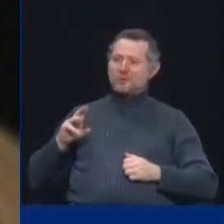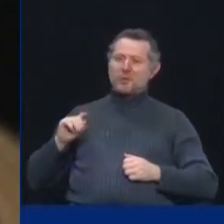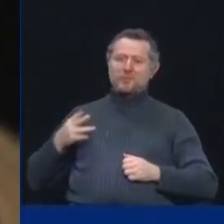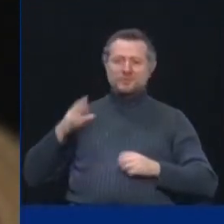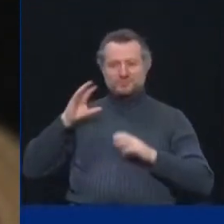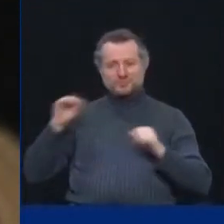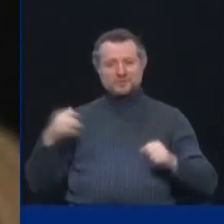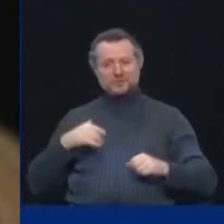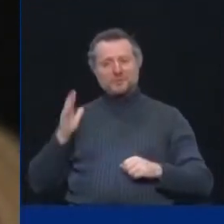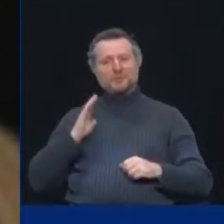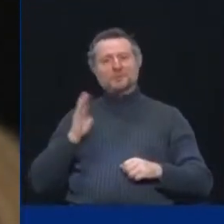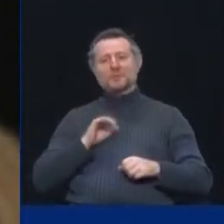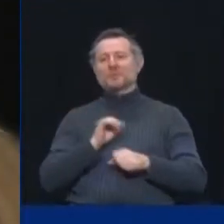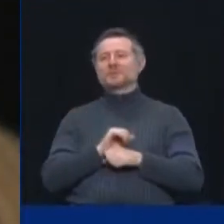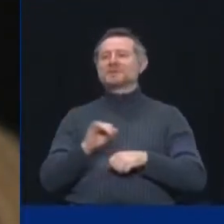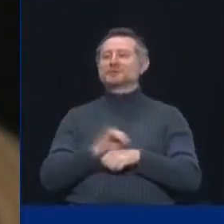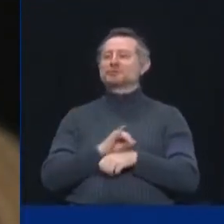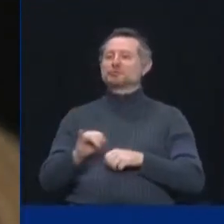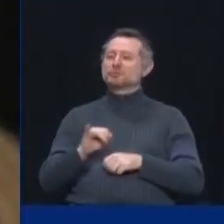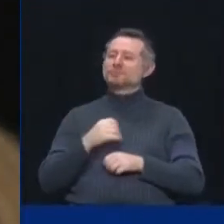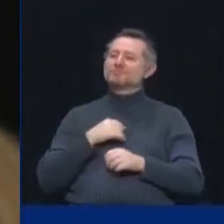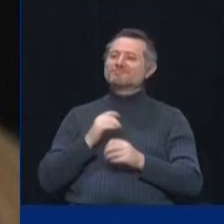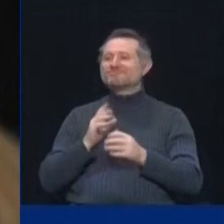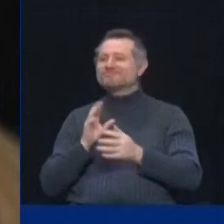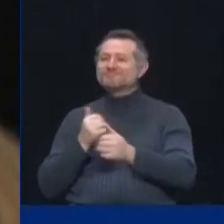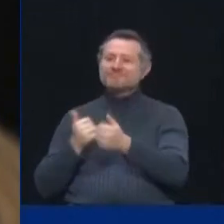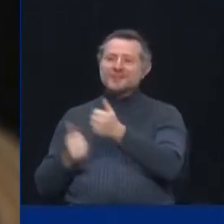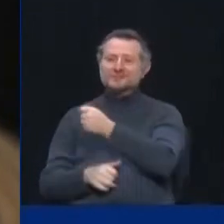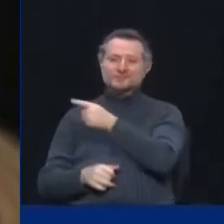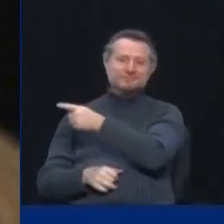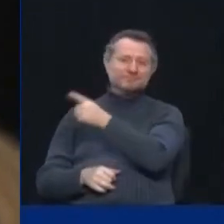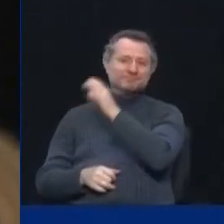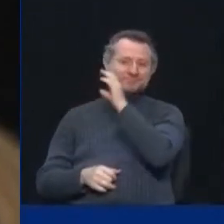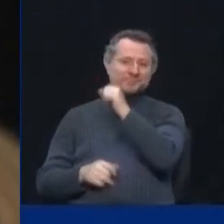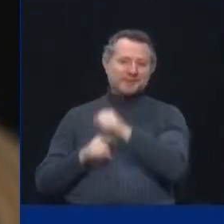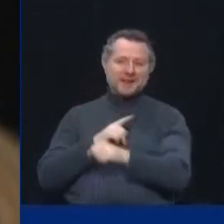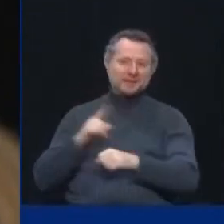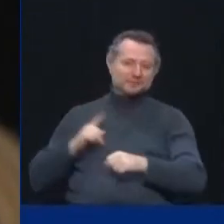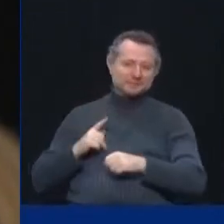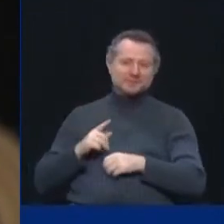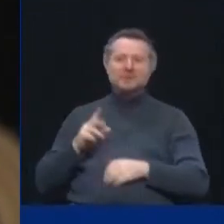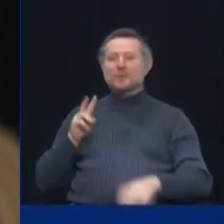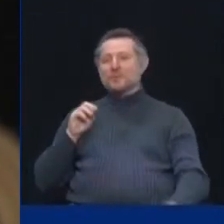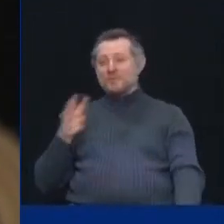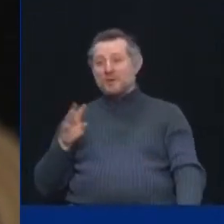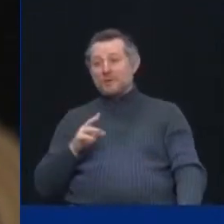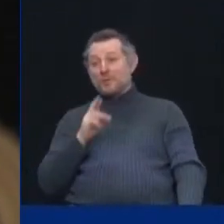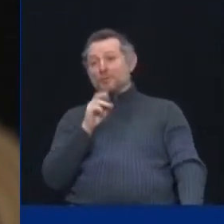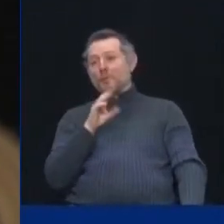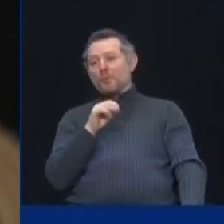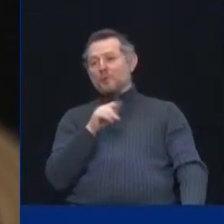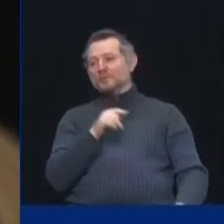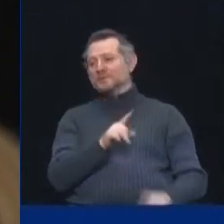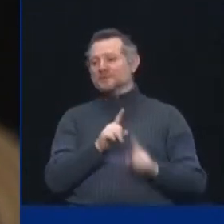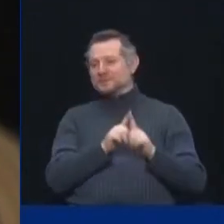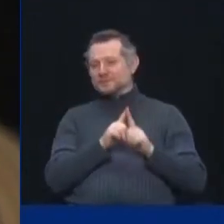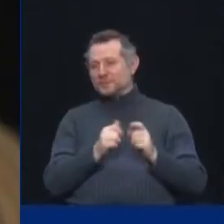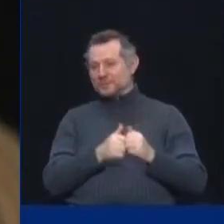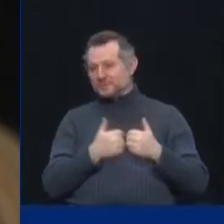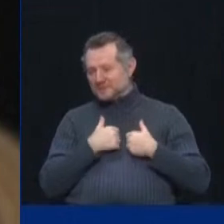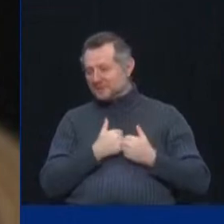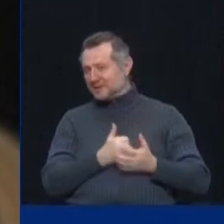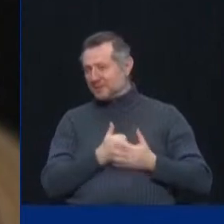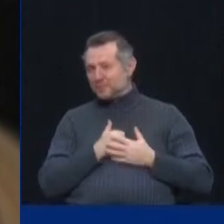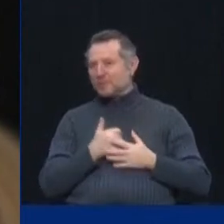in 2004, for our great speaker, Ruben was also an amazing mentor to me. He's been a great steward in this Bronx and a great